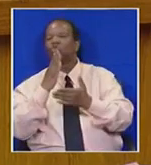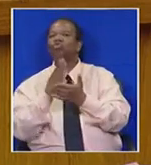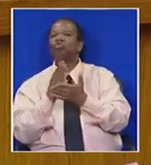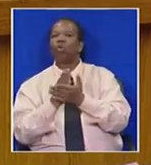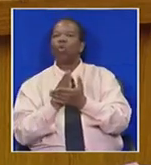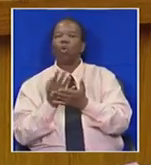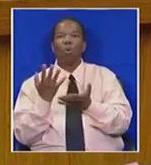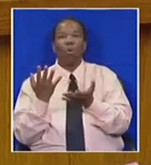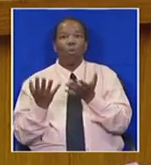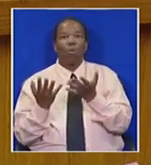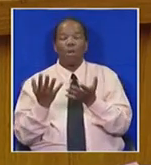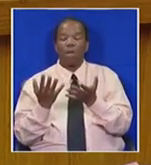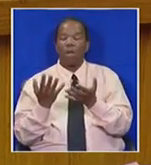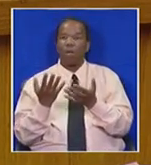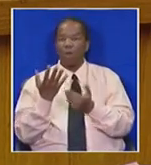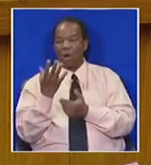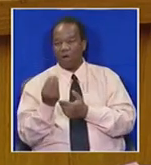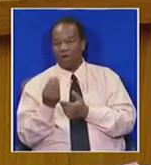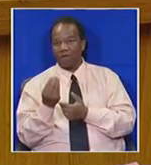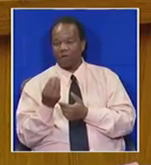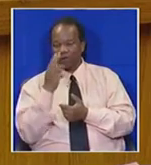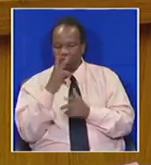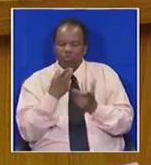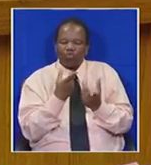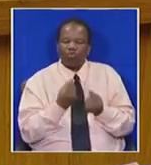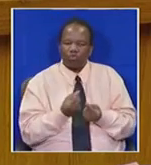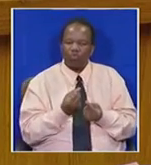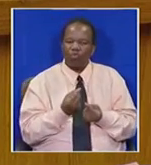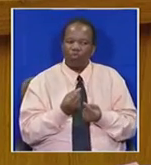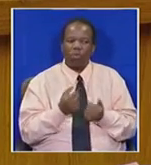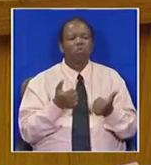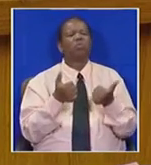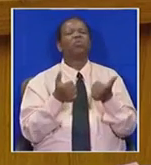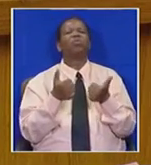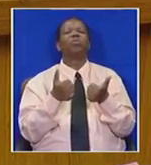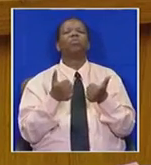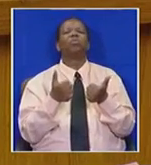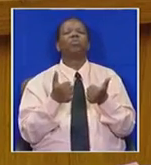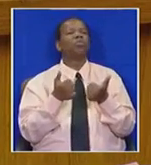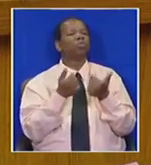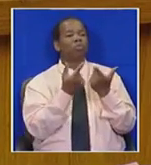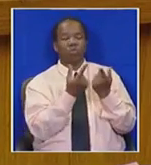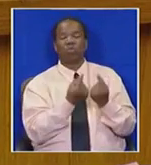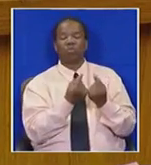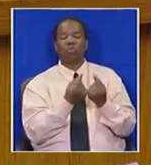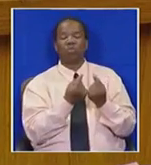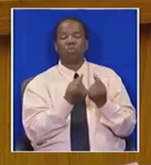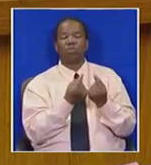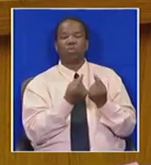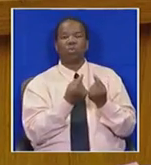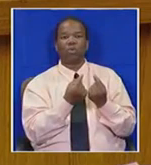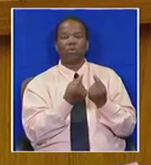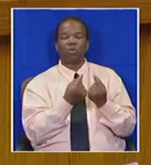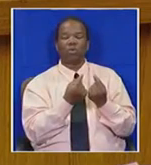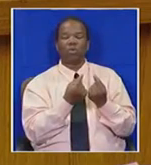that perhaps you find what we should be doing there. This would be good if you did it under conditions